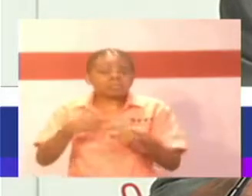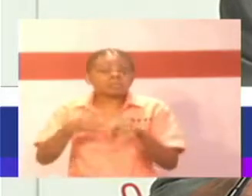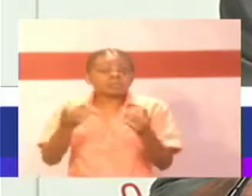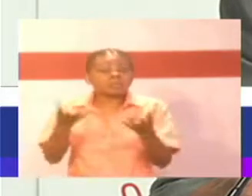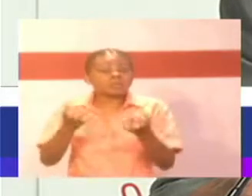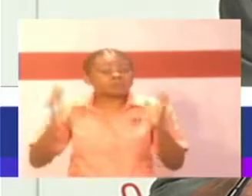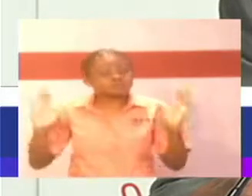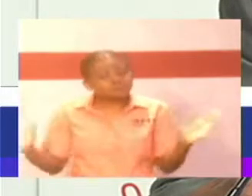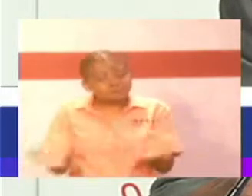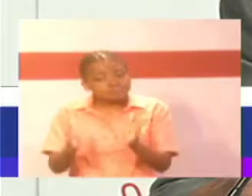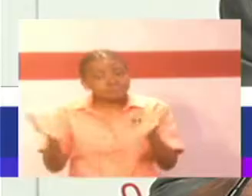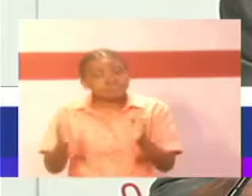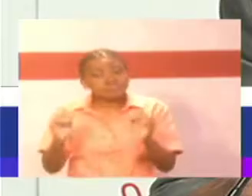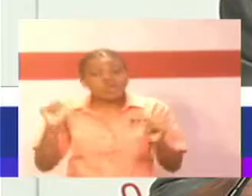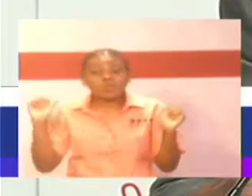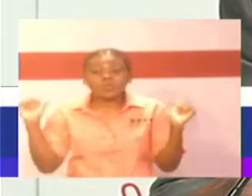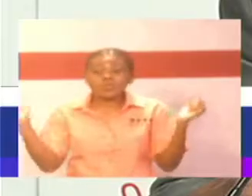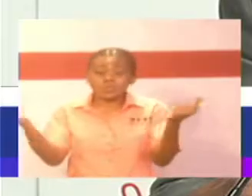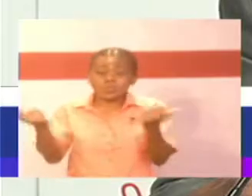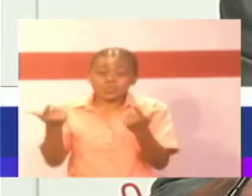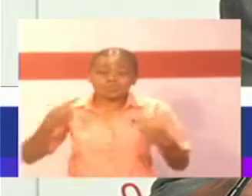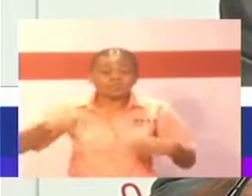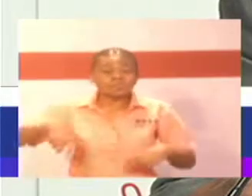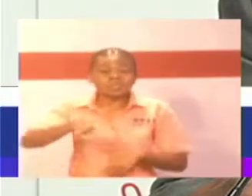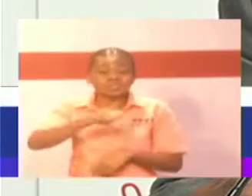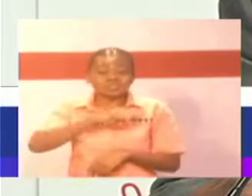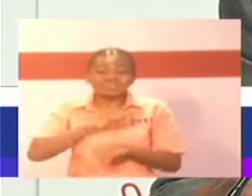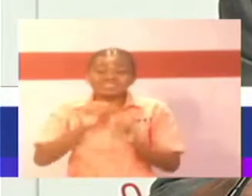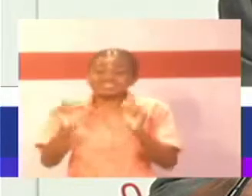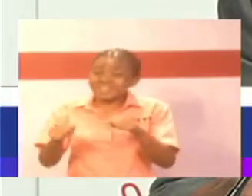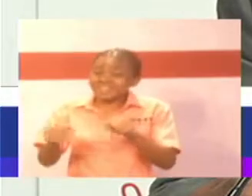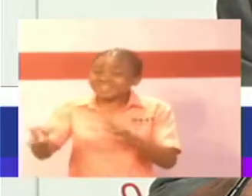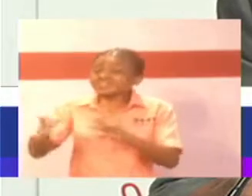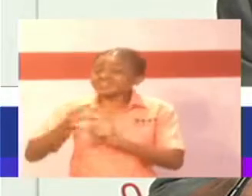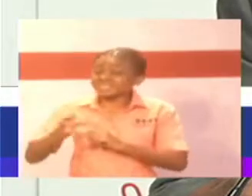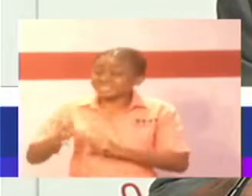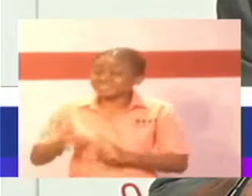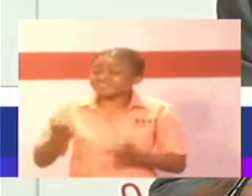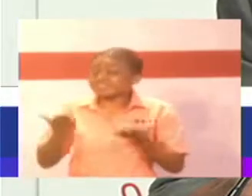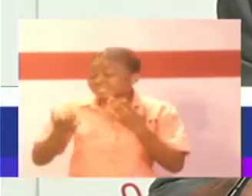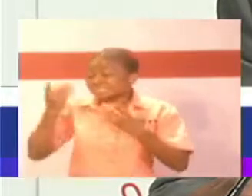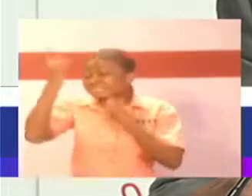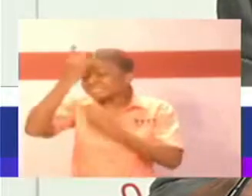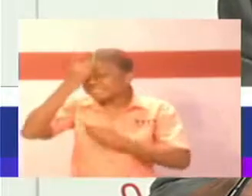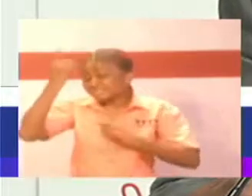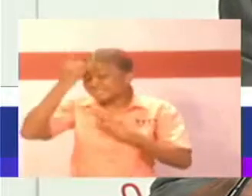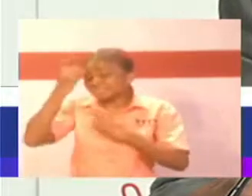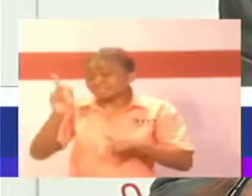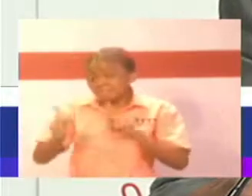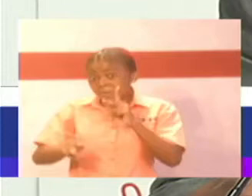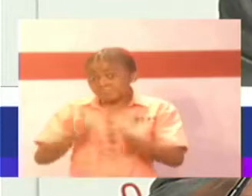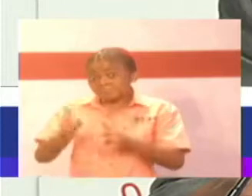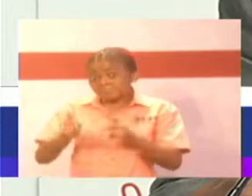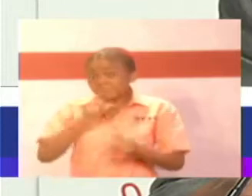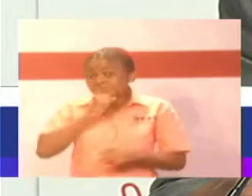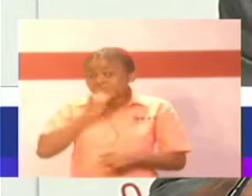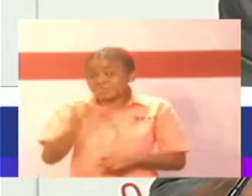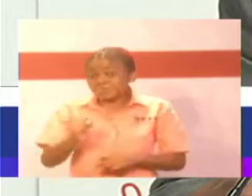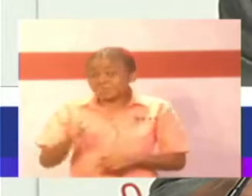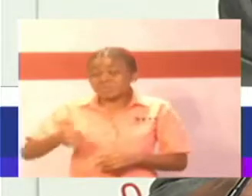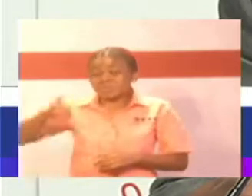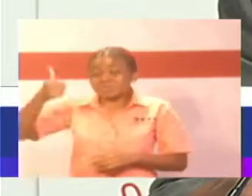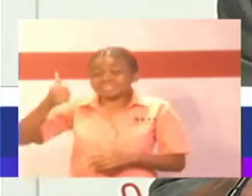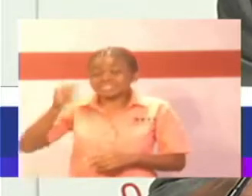individuals, especially those in the high-risk groups, and those high-risk groups are individuals over 60, individuals with